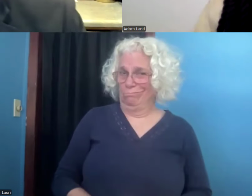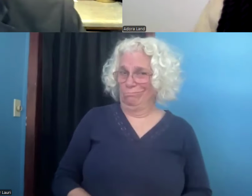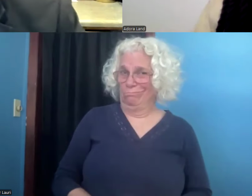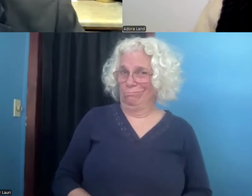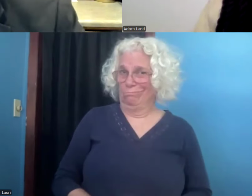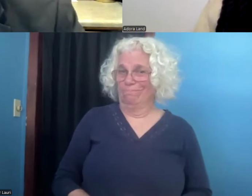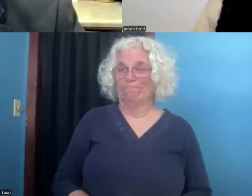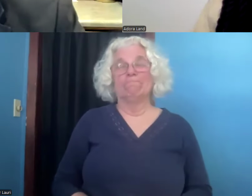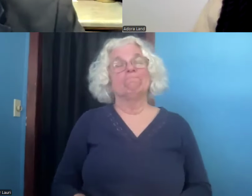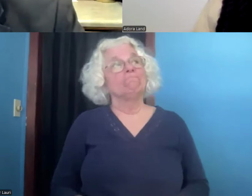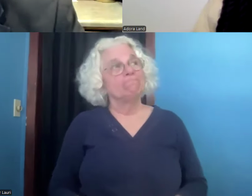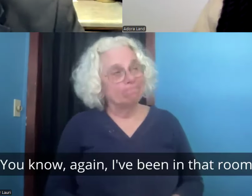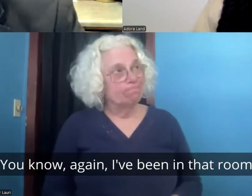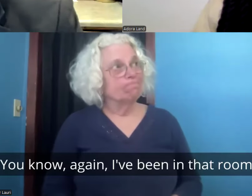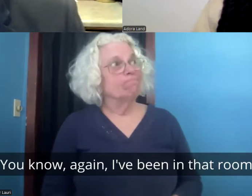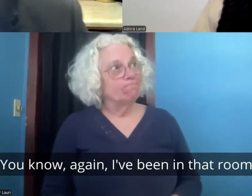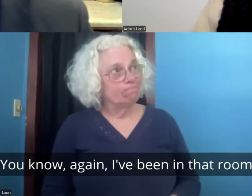Um,